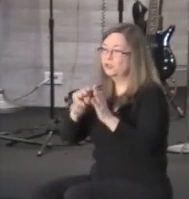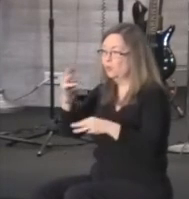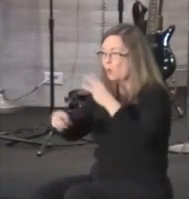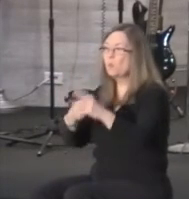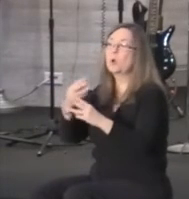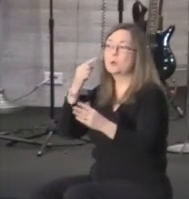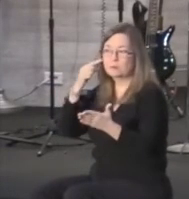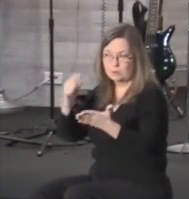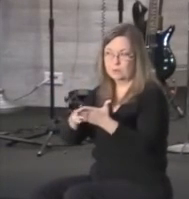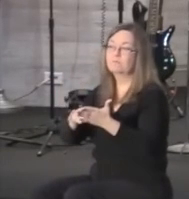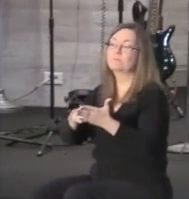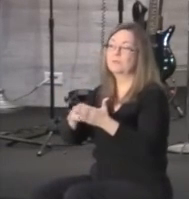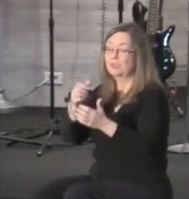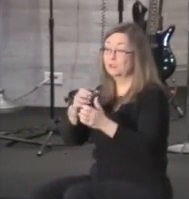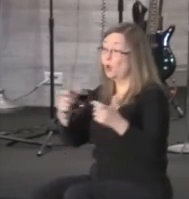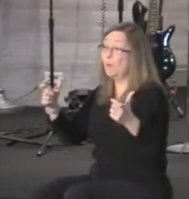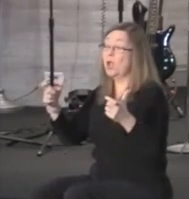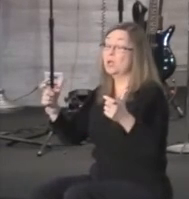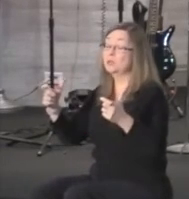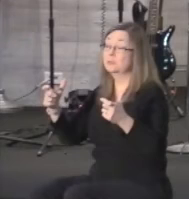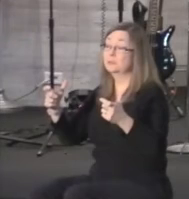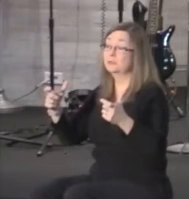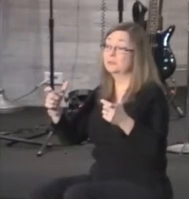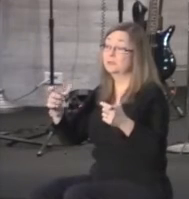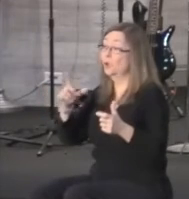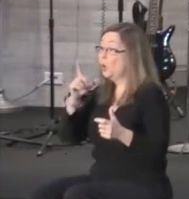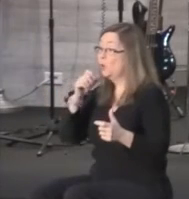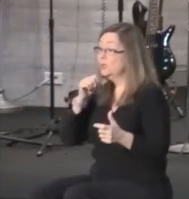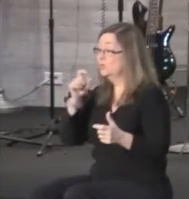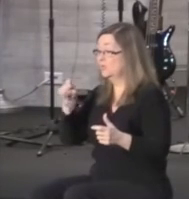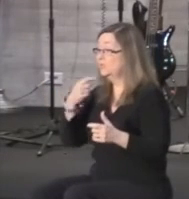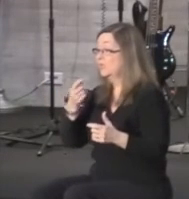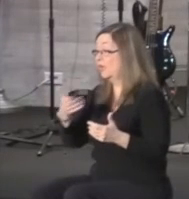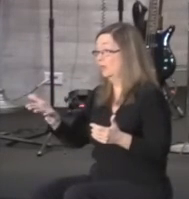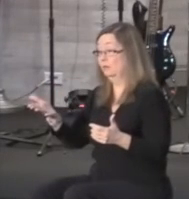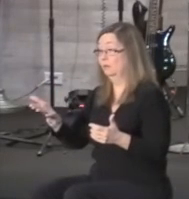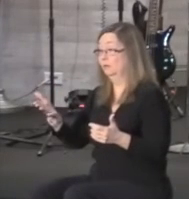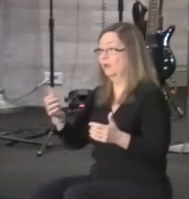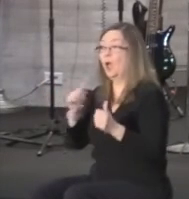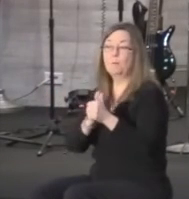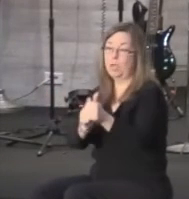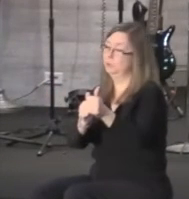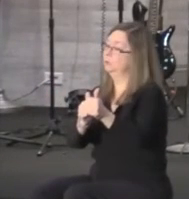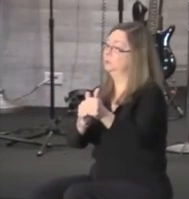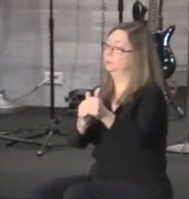took notice. So much so that guess who didn't have to say anything? The